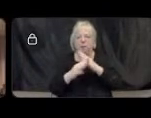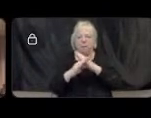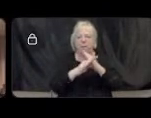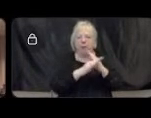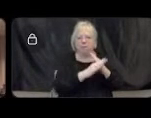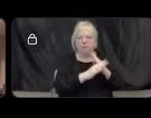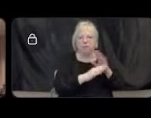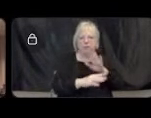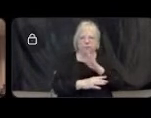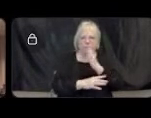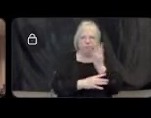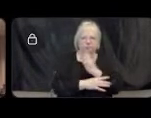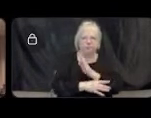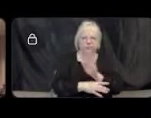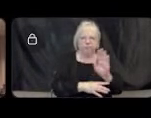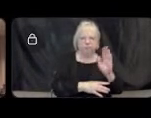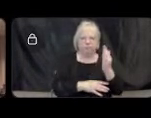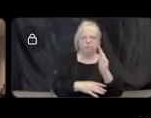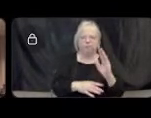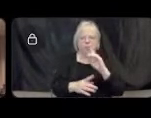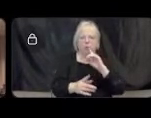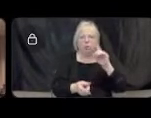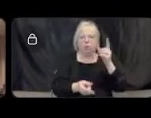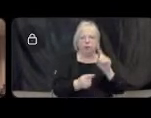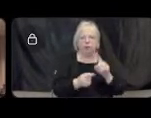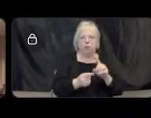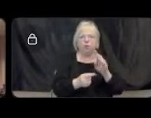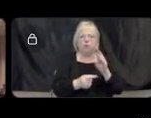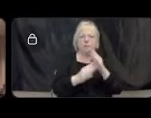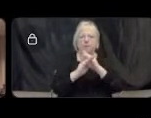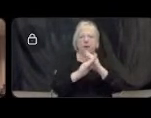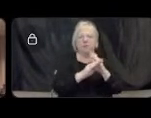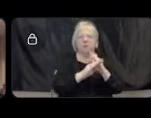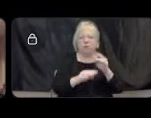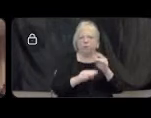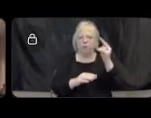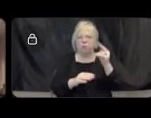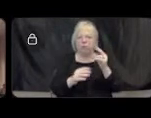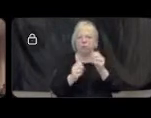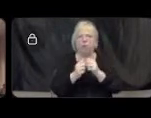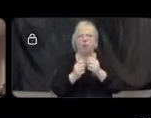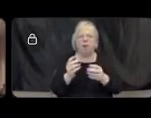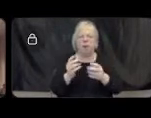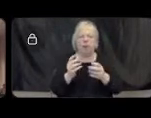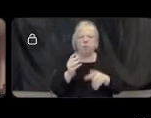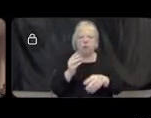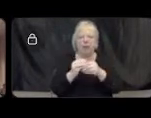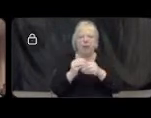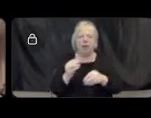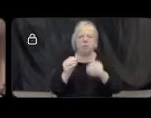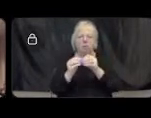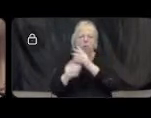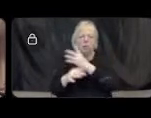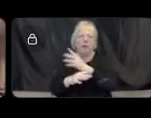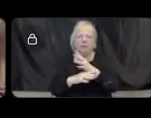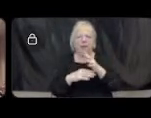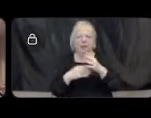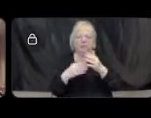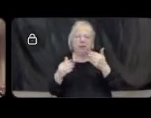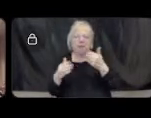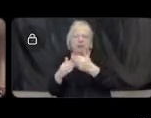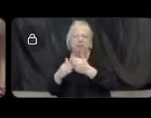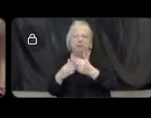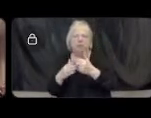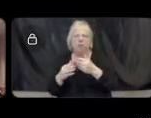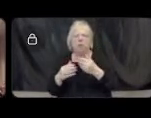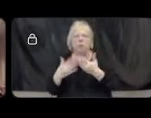manner to compensate for reduced buffer areas along the north and east perimeters of the tract with additional landscape areas adjacent to the proposed